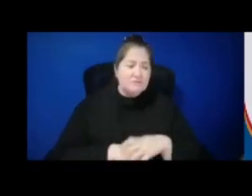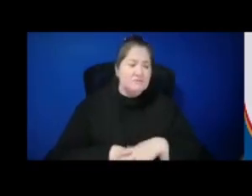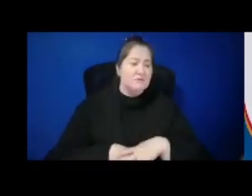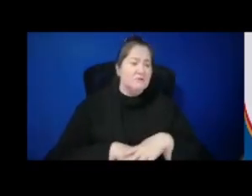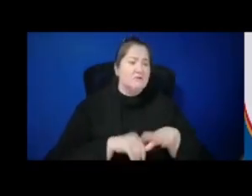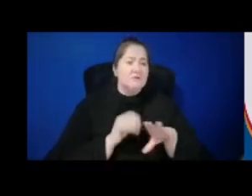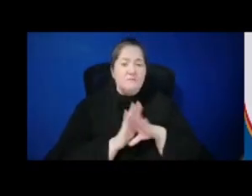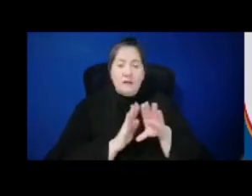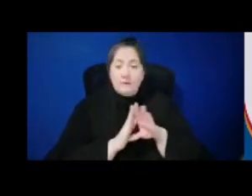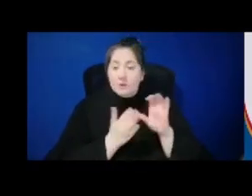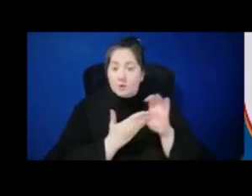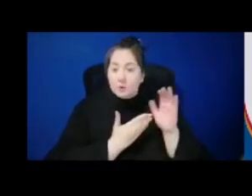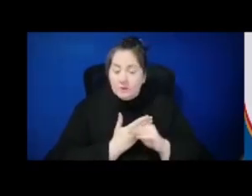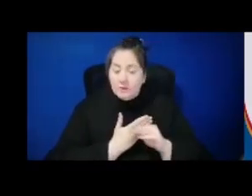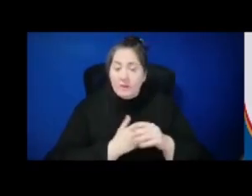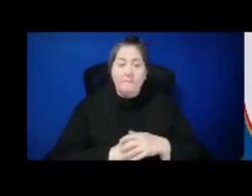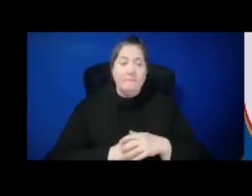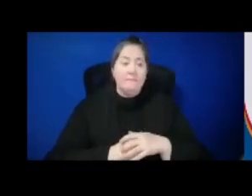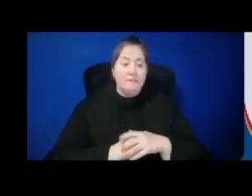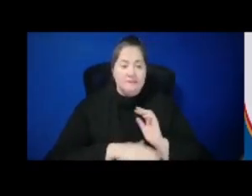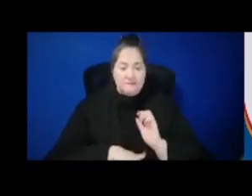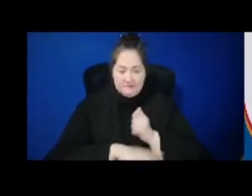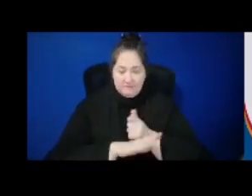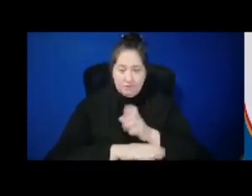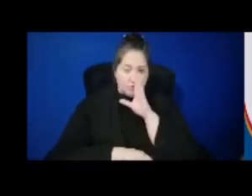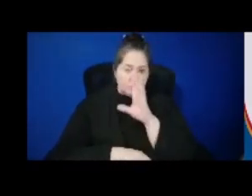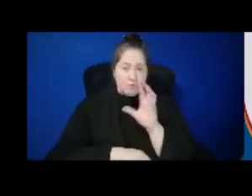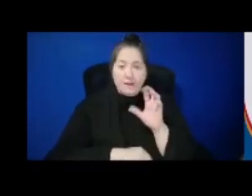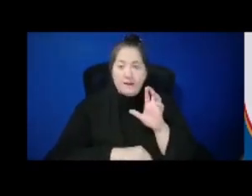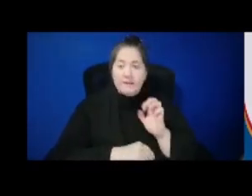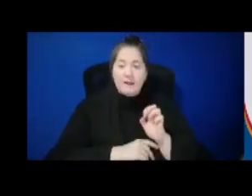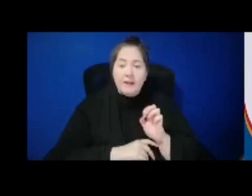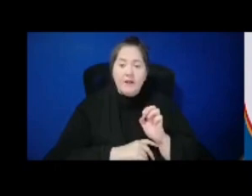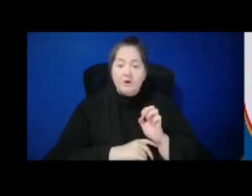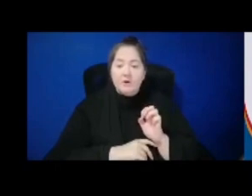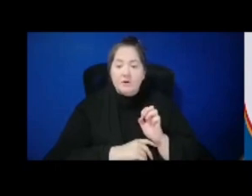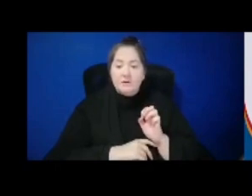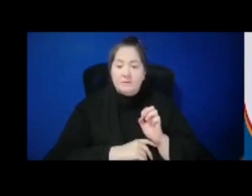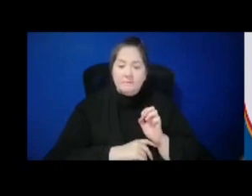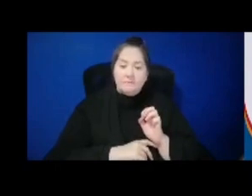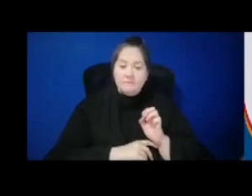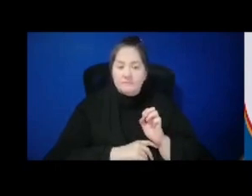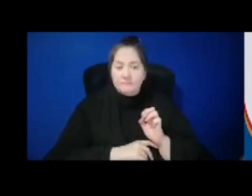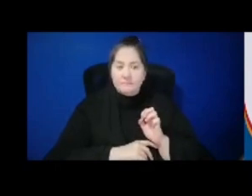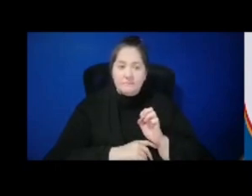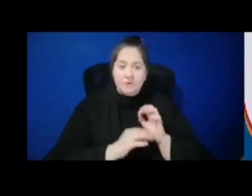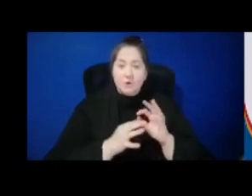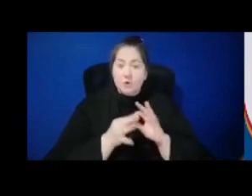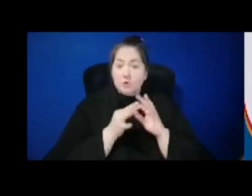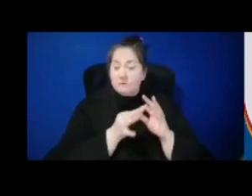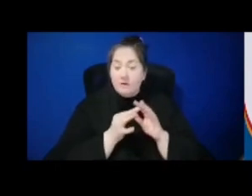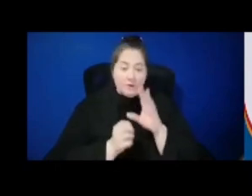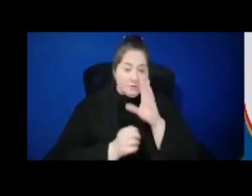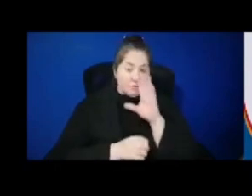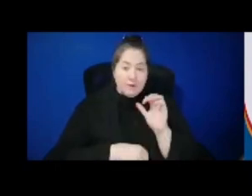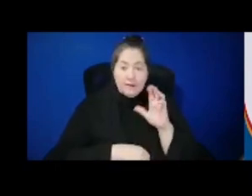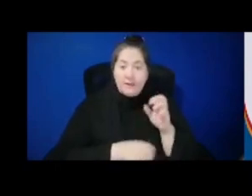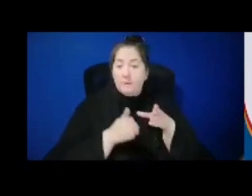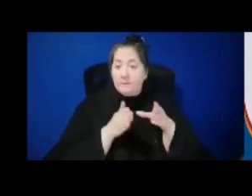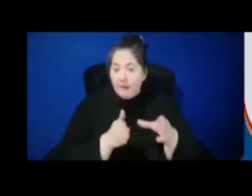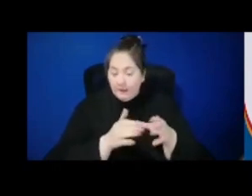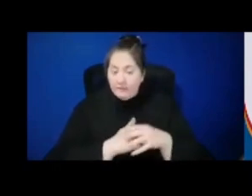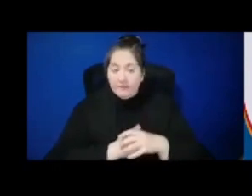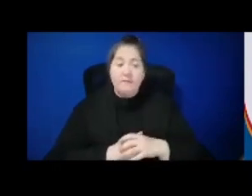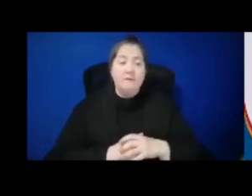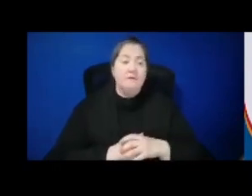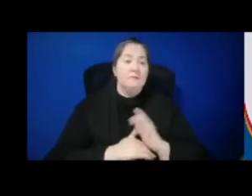developing curriculum, establishing a direct care or a sort of unified direct care pathway. It can also